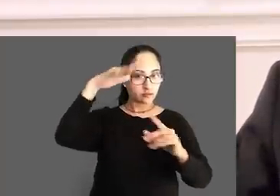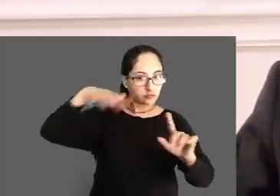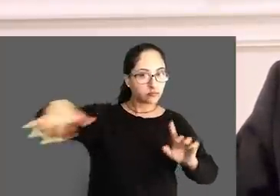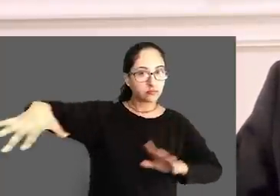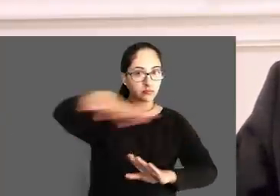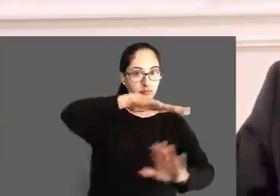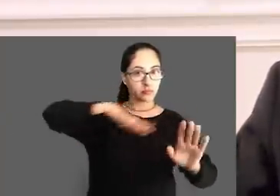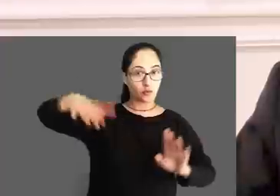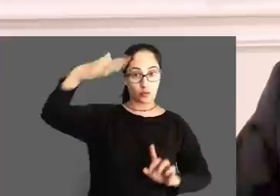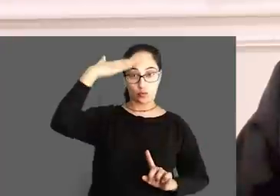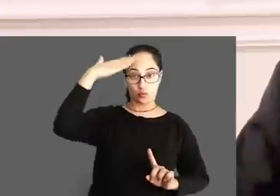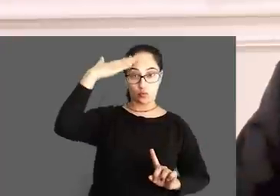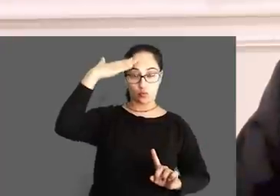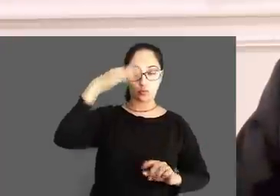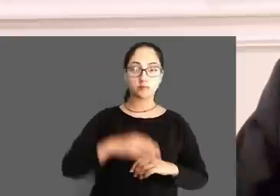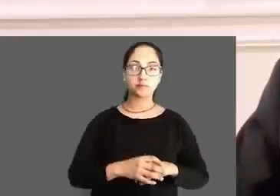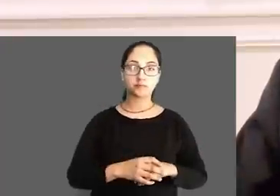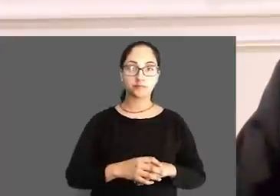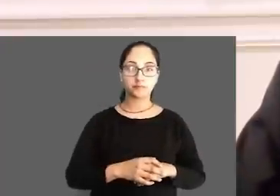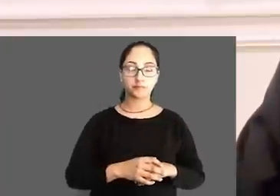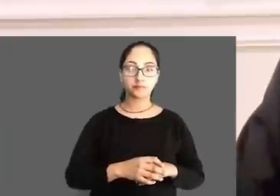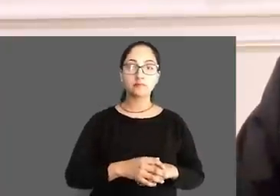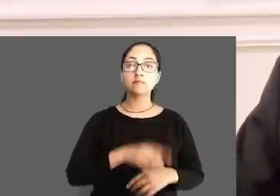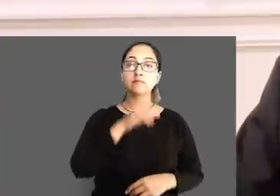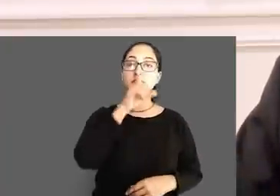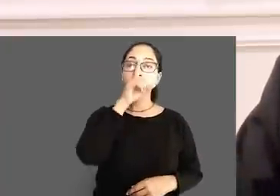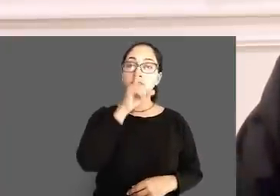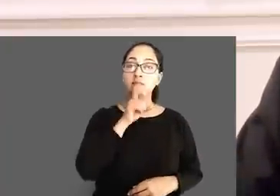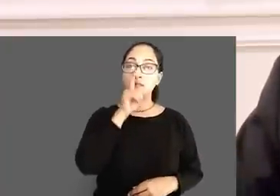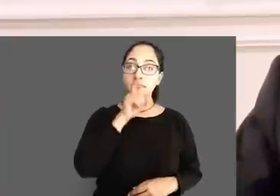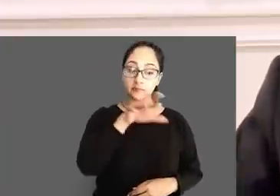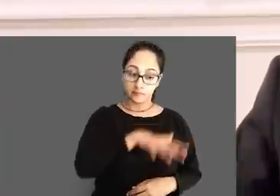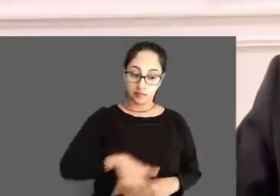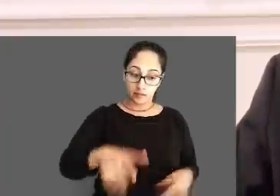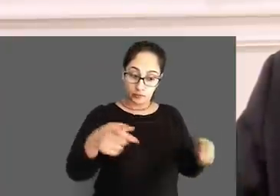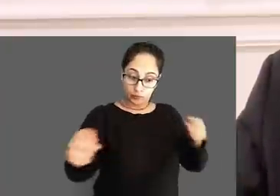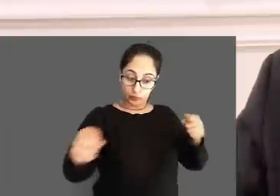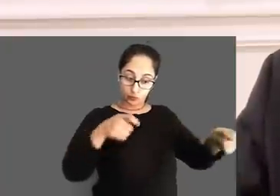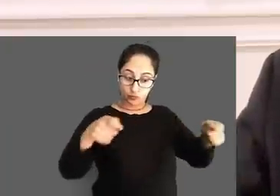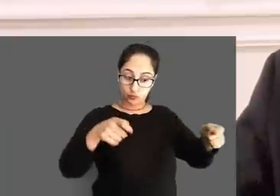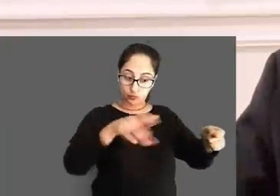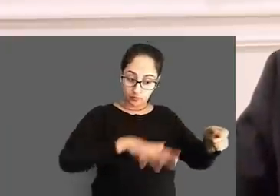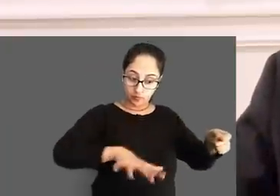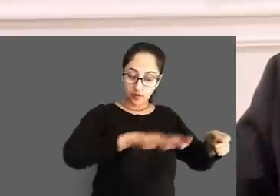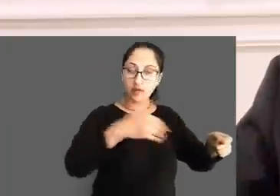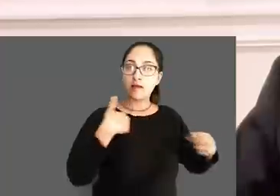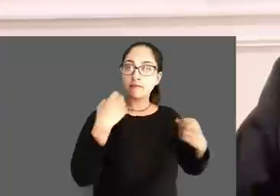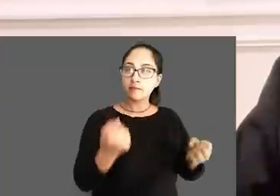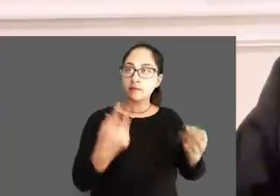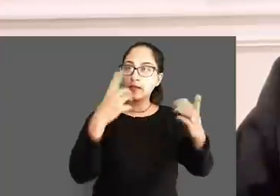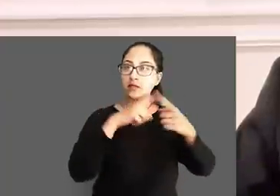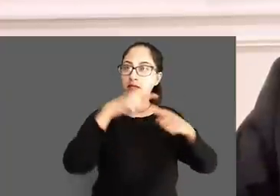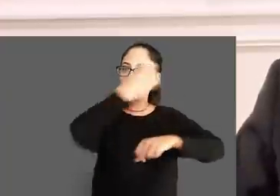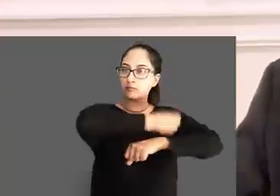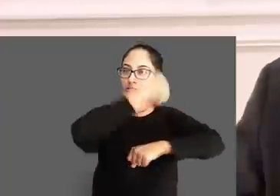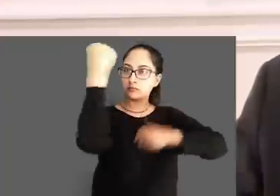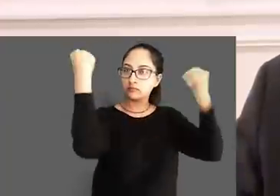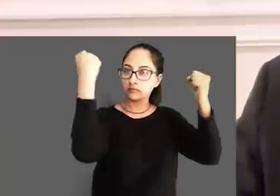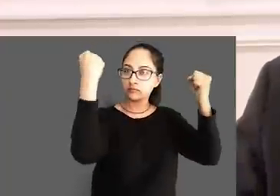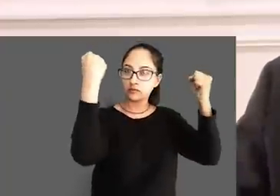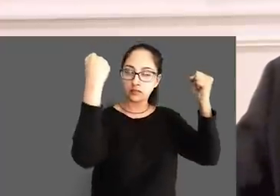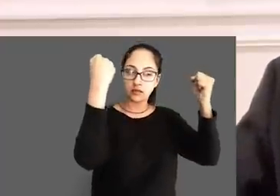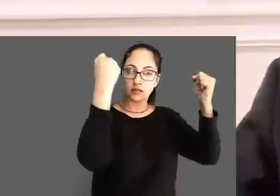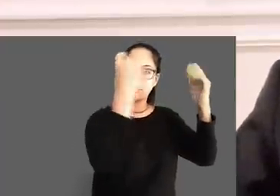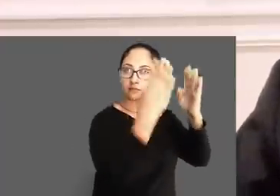Ismailis. And so there were conflicts that did take place. Again, it was a complex time of various empires. It was a time of